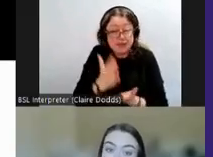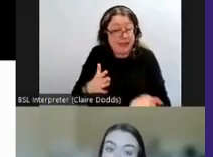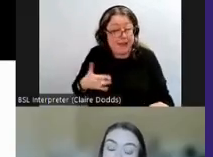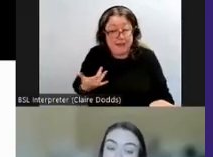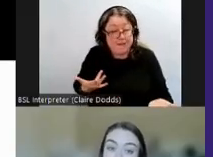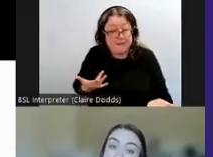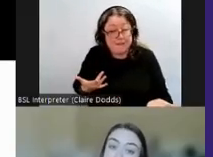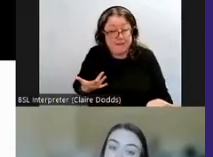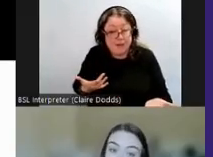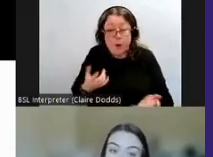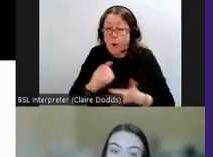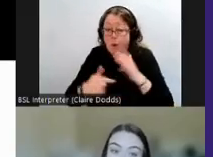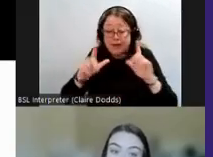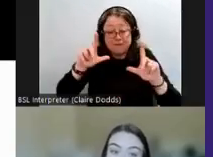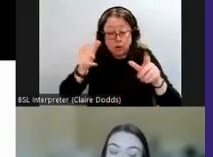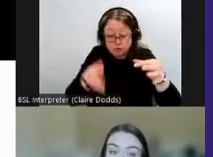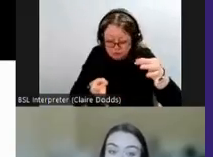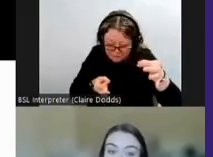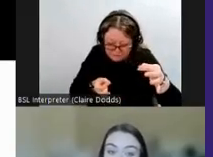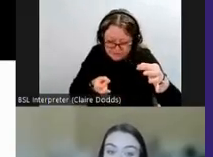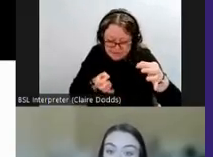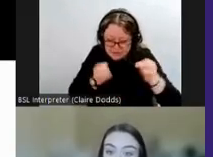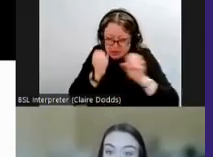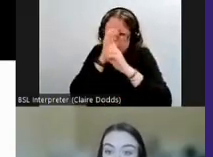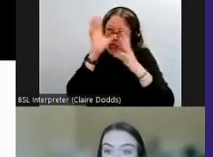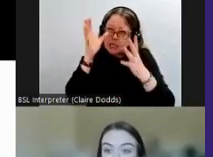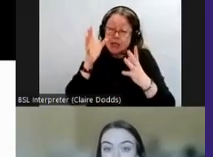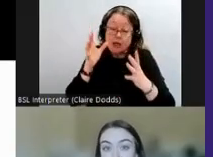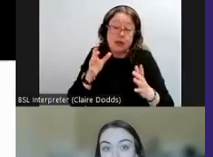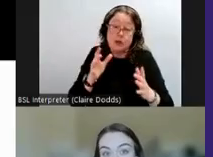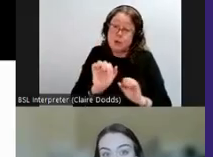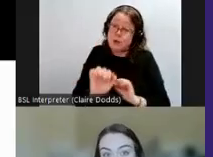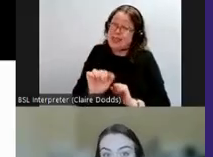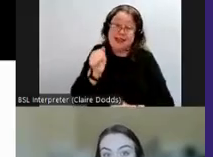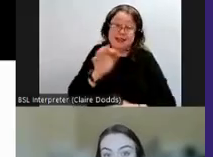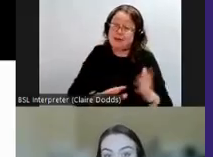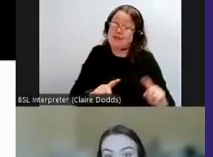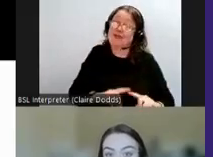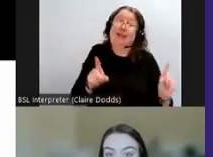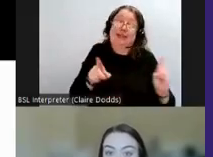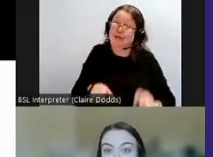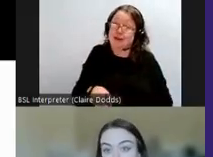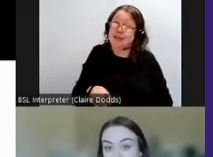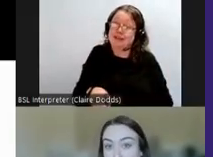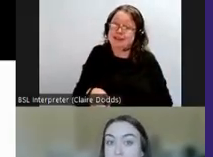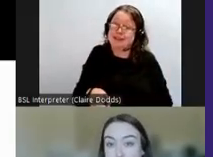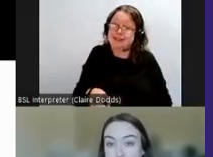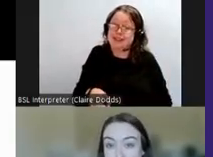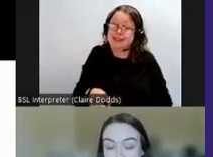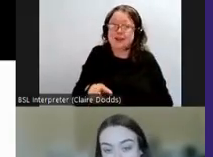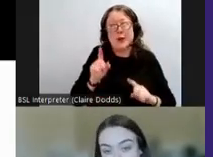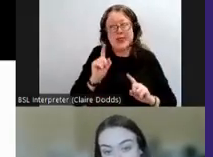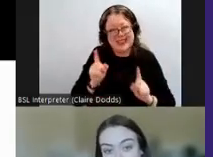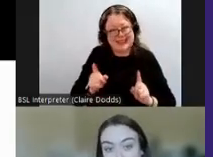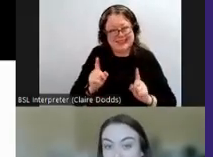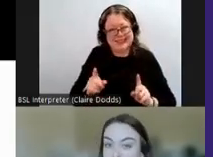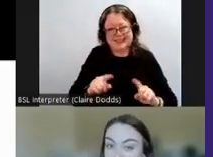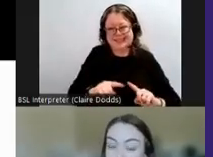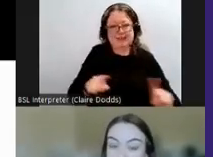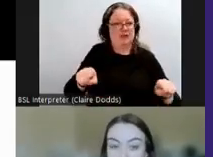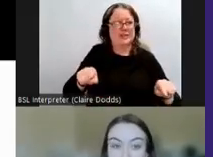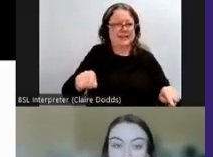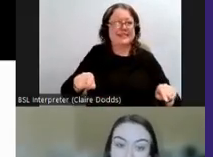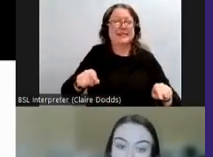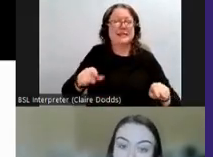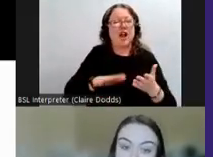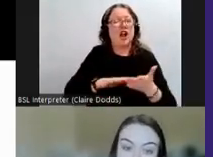use, the senses they can involve is different. So that's what we're thinking about when we say cultural capital, not just that who's been on